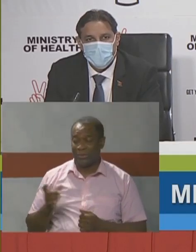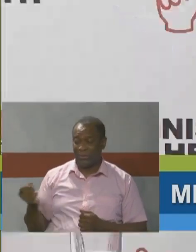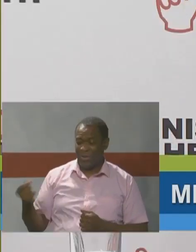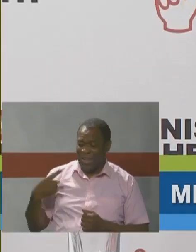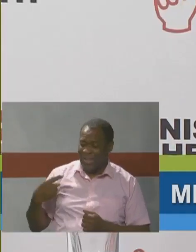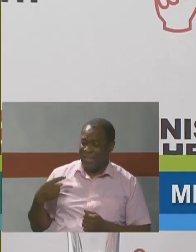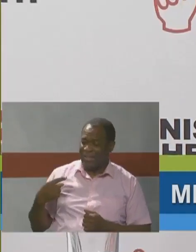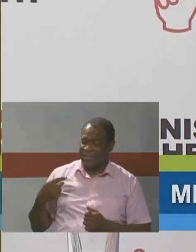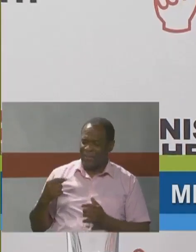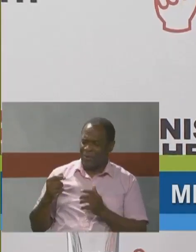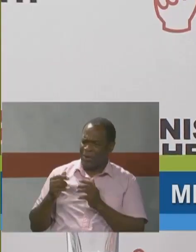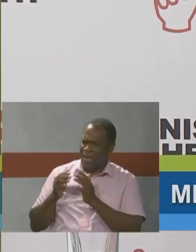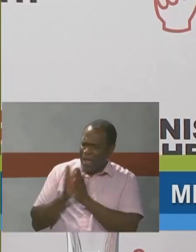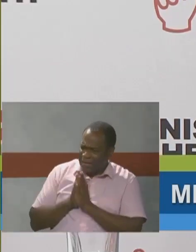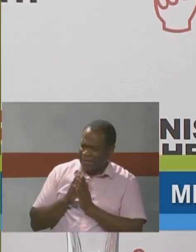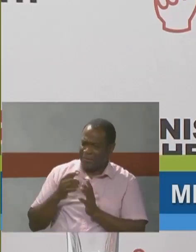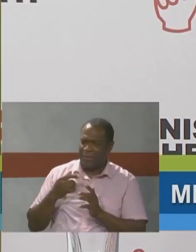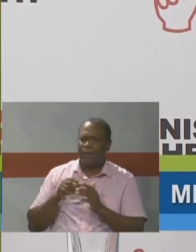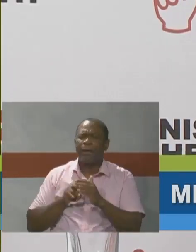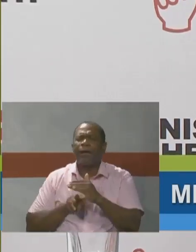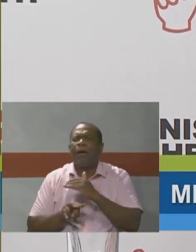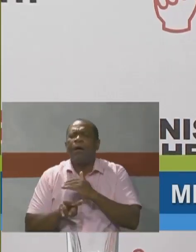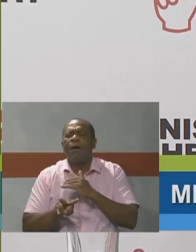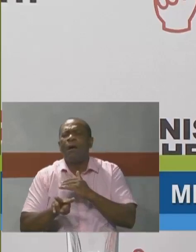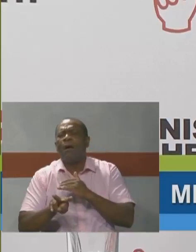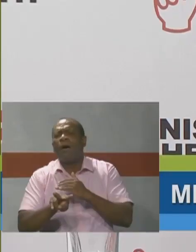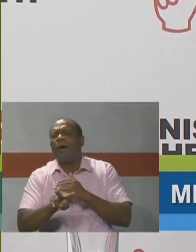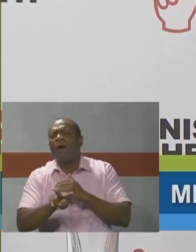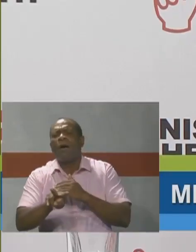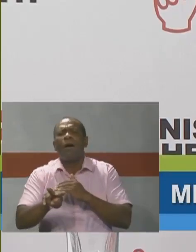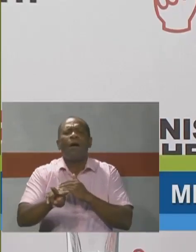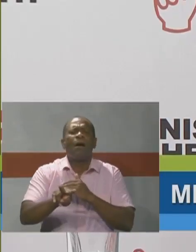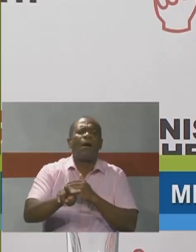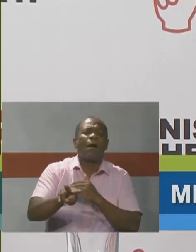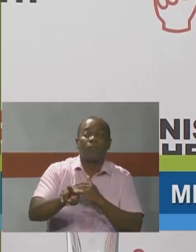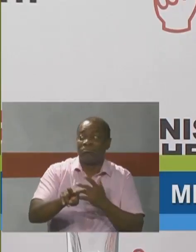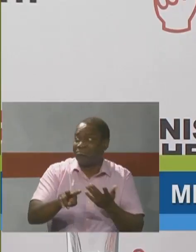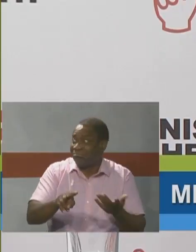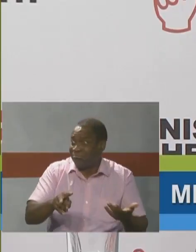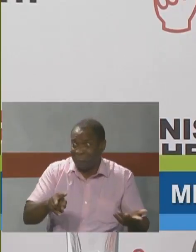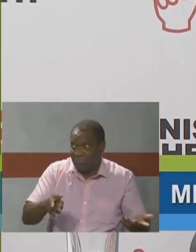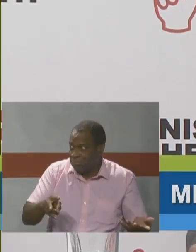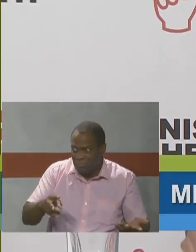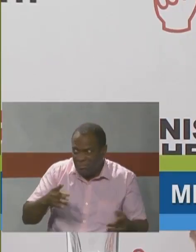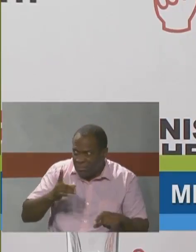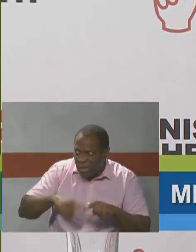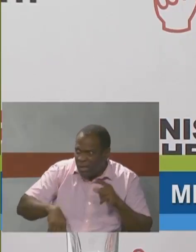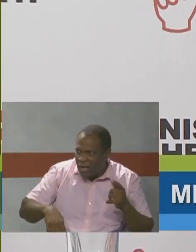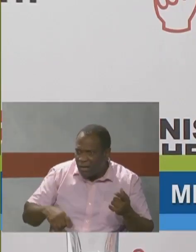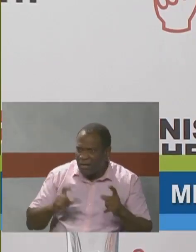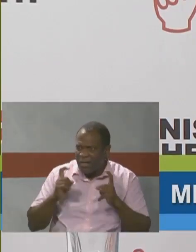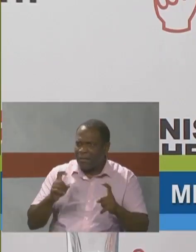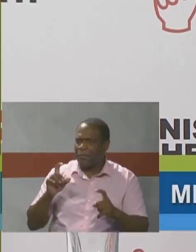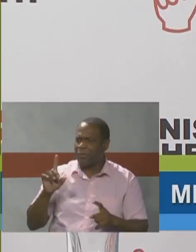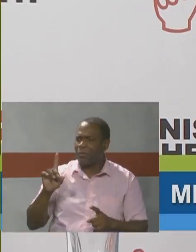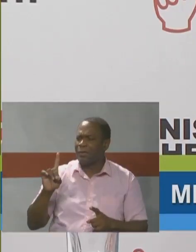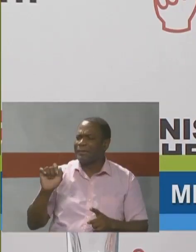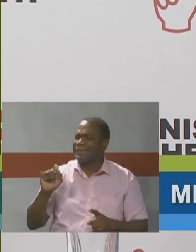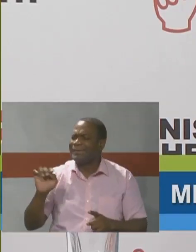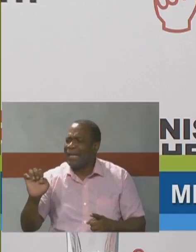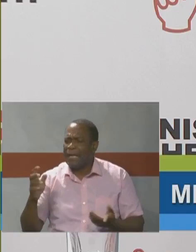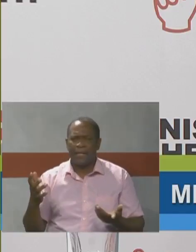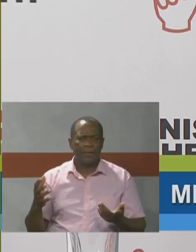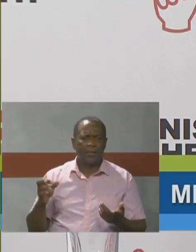when certain measures could be rolled back by certain dates. I cannot give you a date as to when any